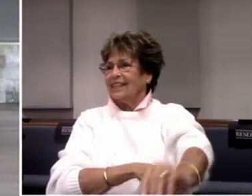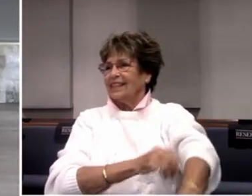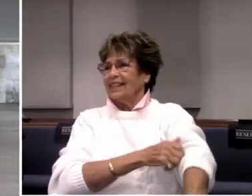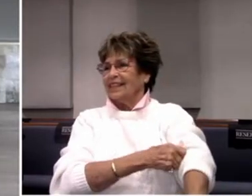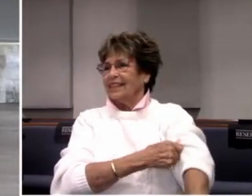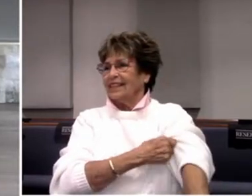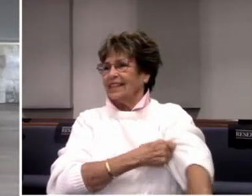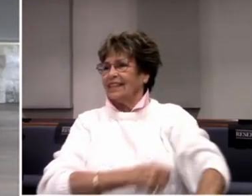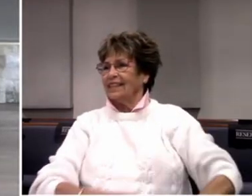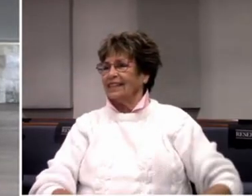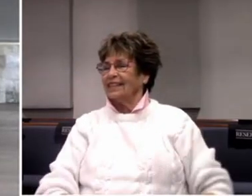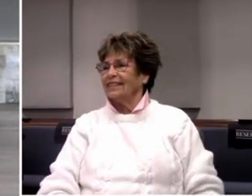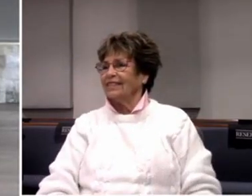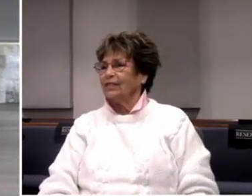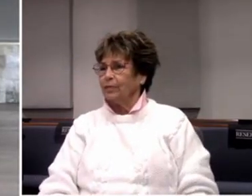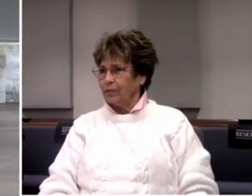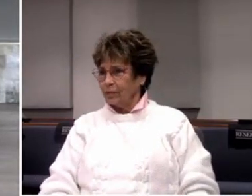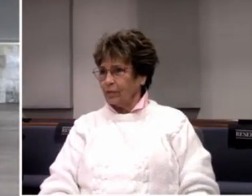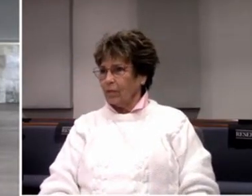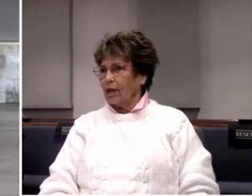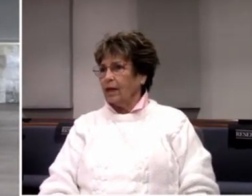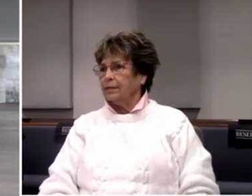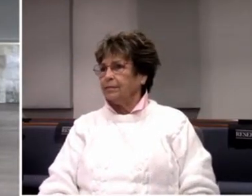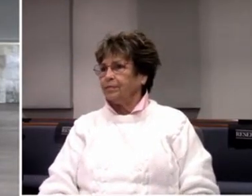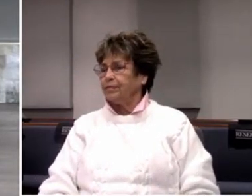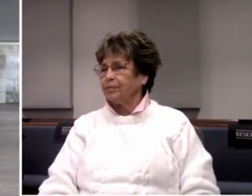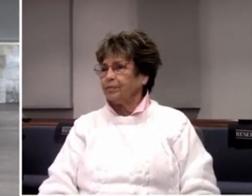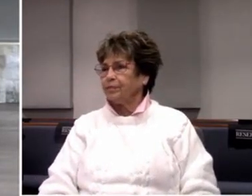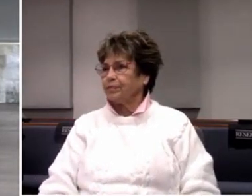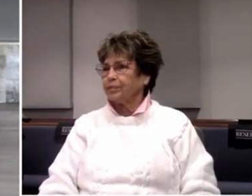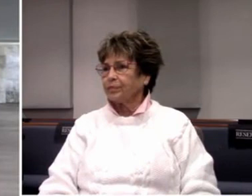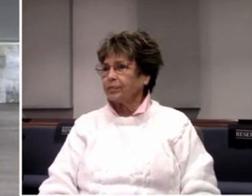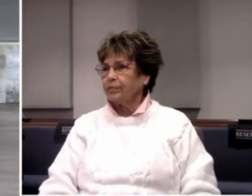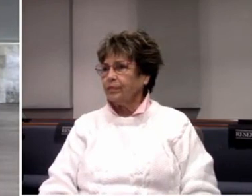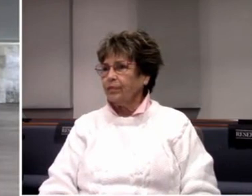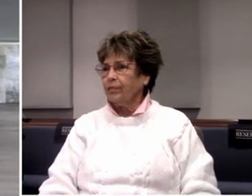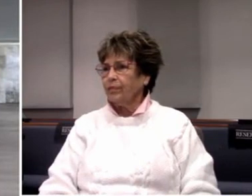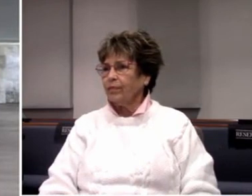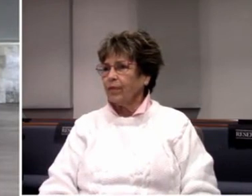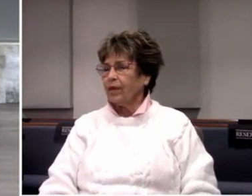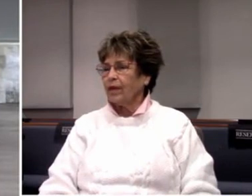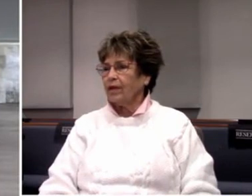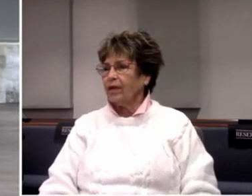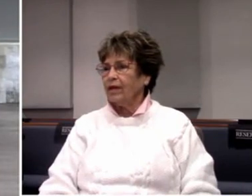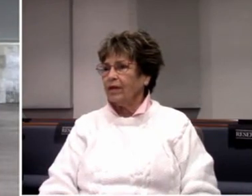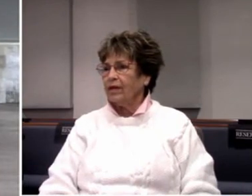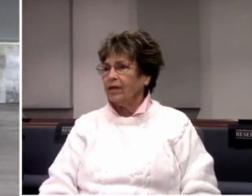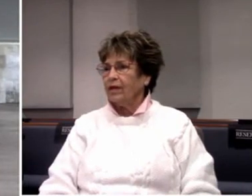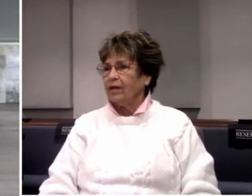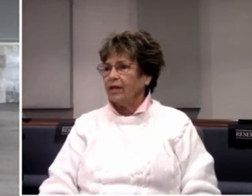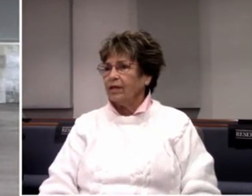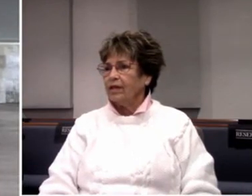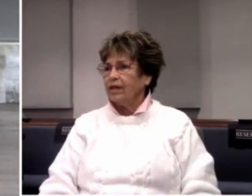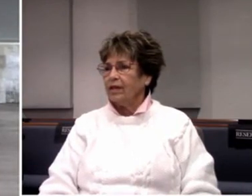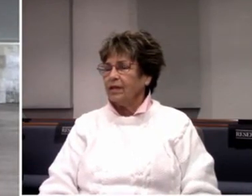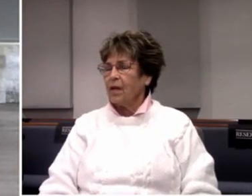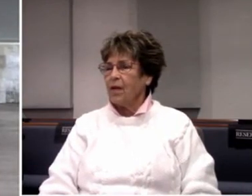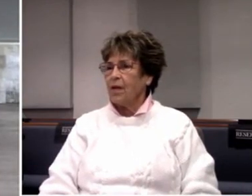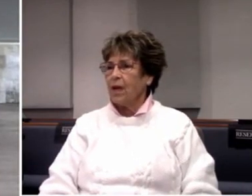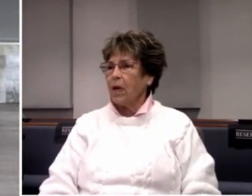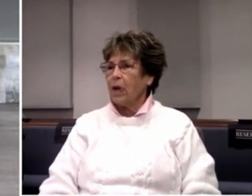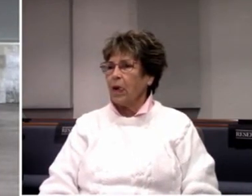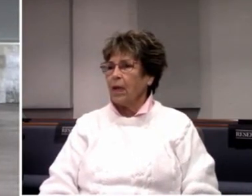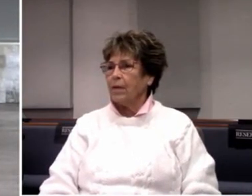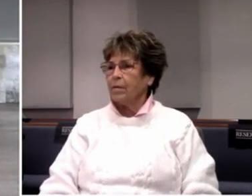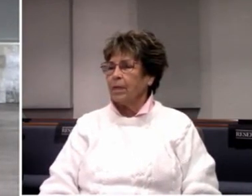you're to turn the other cheek. You're to recompense no man evil for evil. You're to provide things honest in the sight of